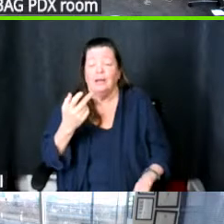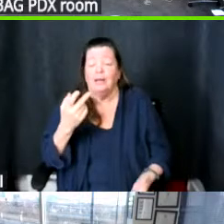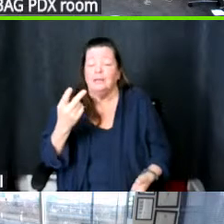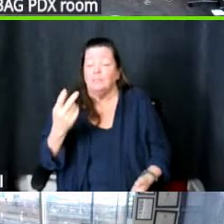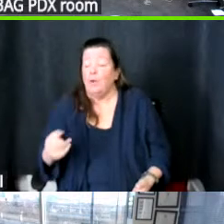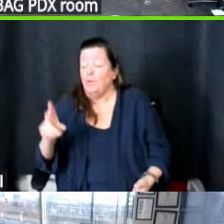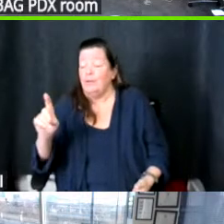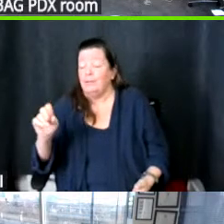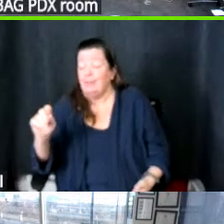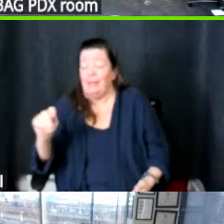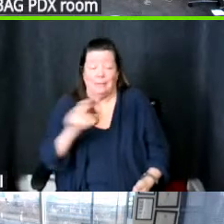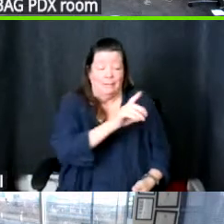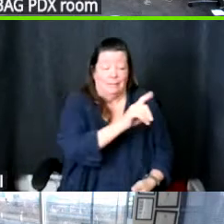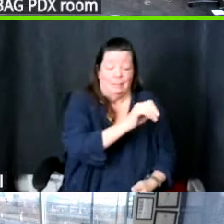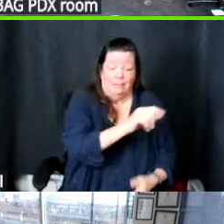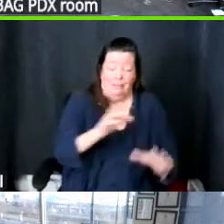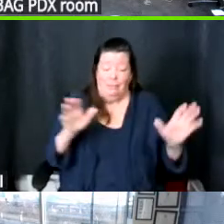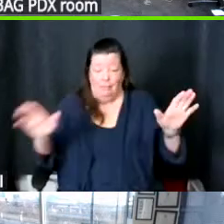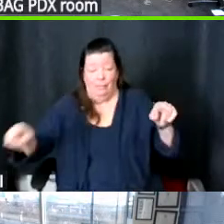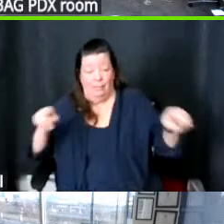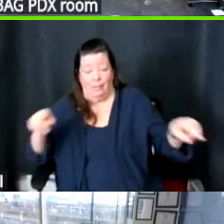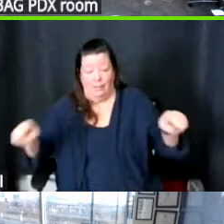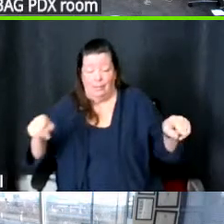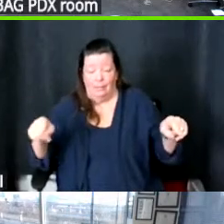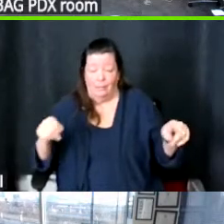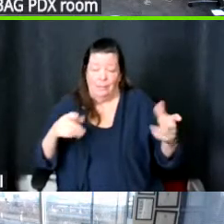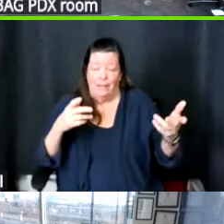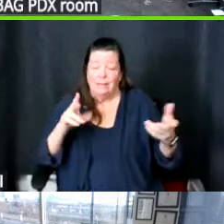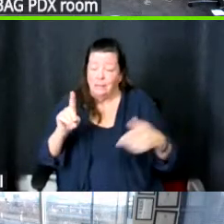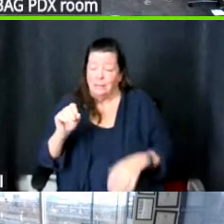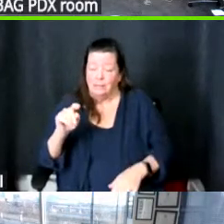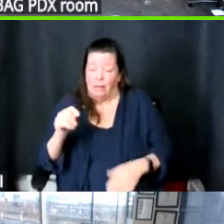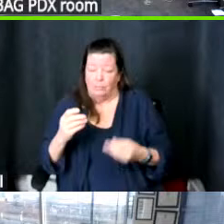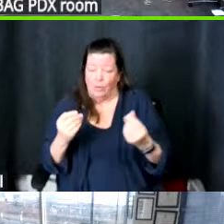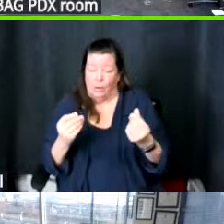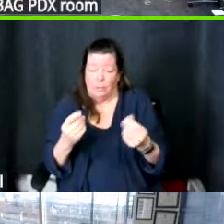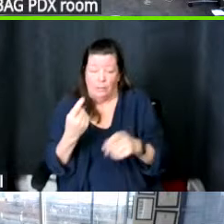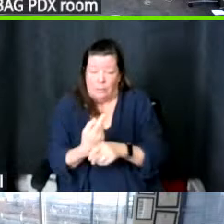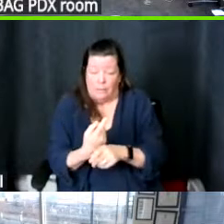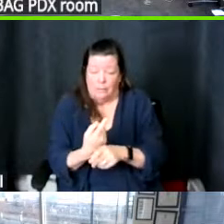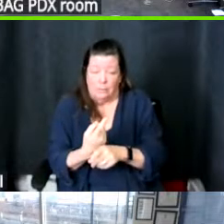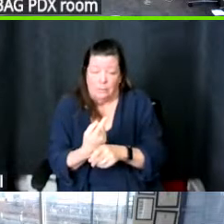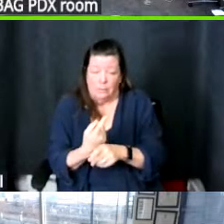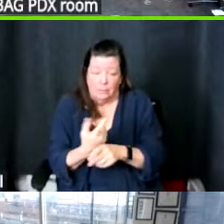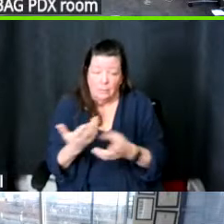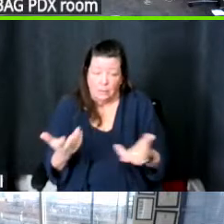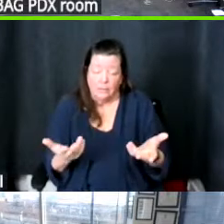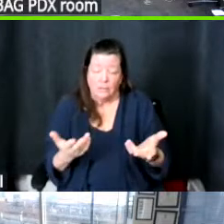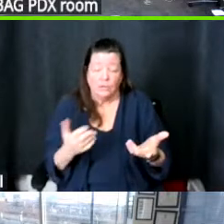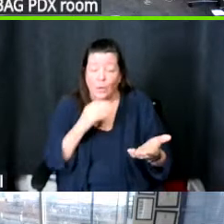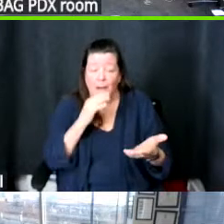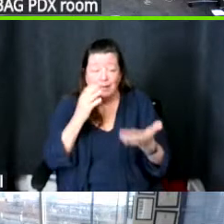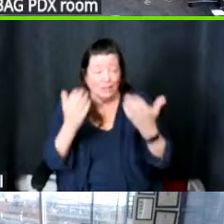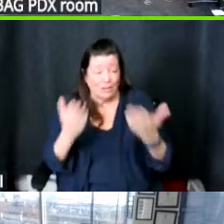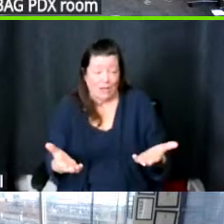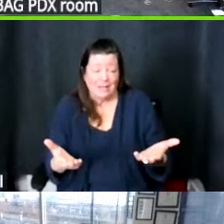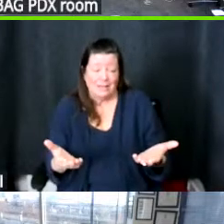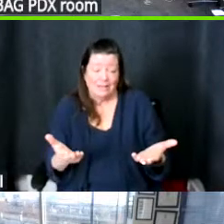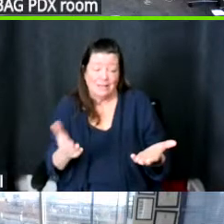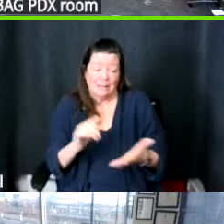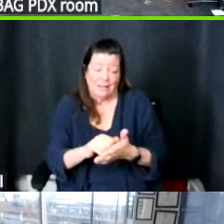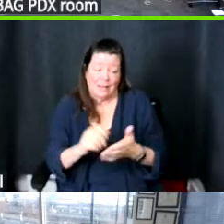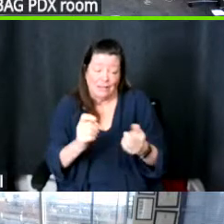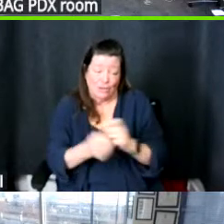local jurisdictions. It seems that that's dot property, right? So I would suggest maybe that change. But